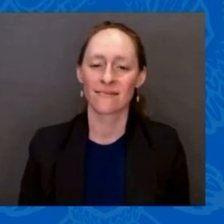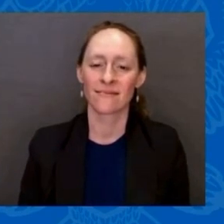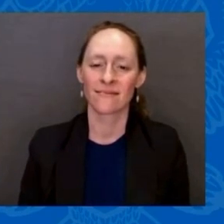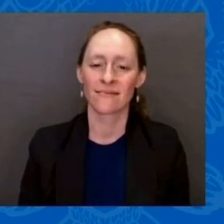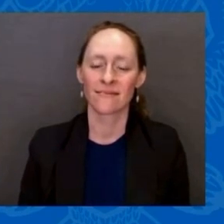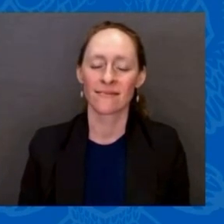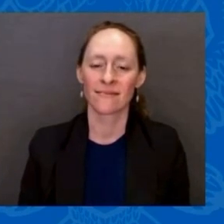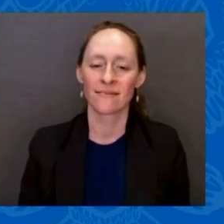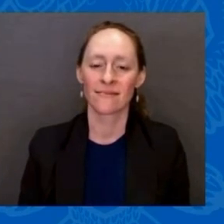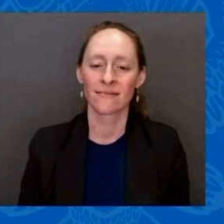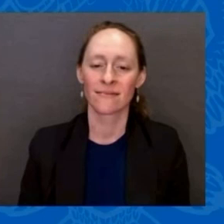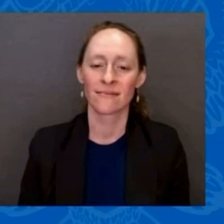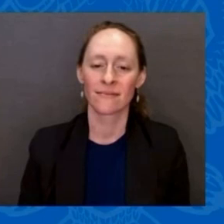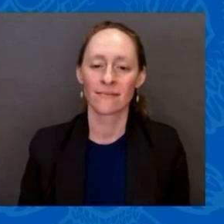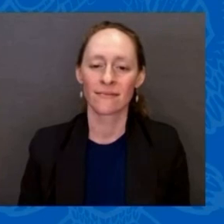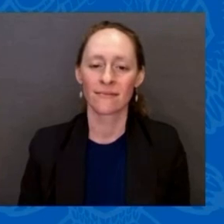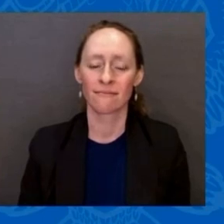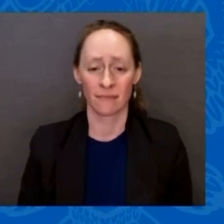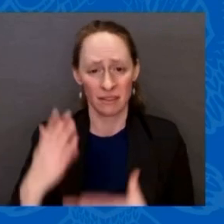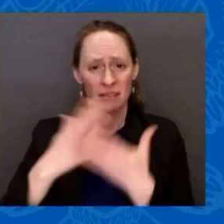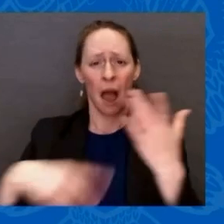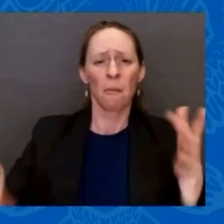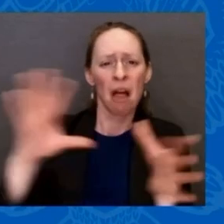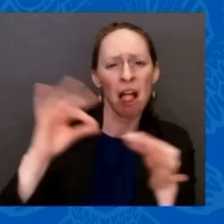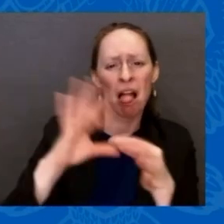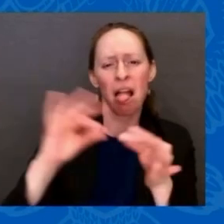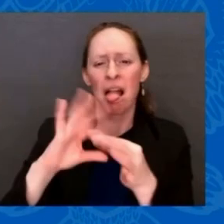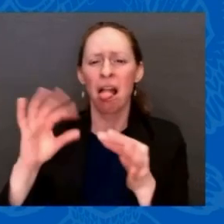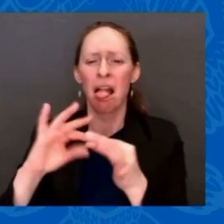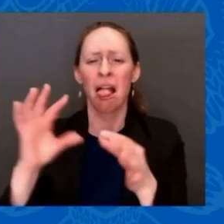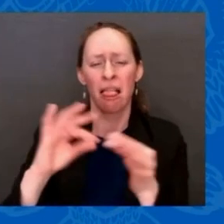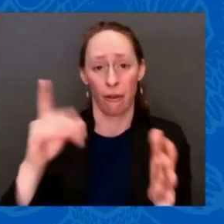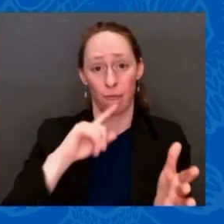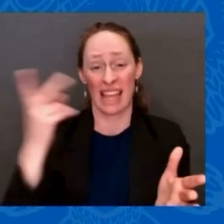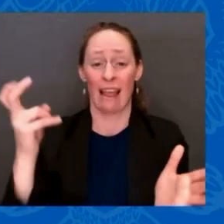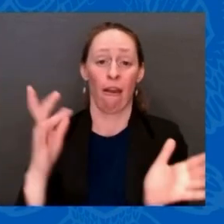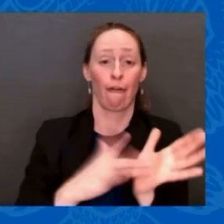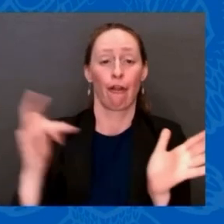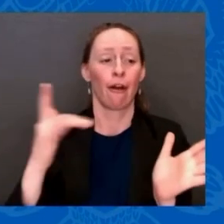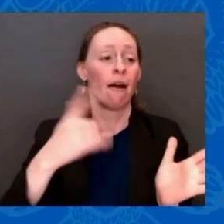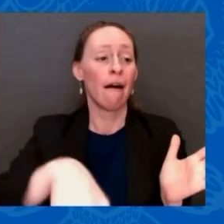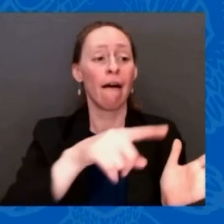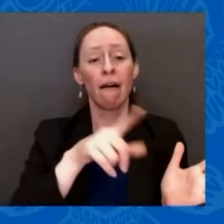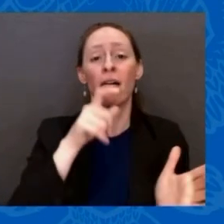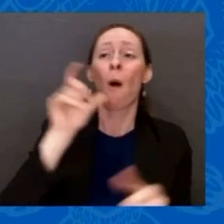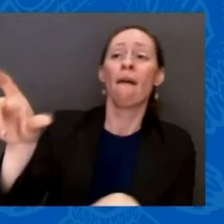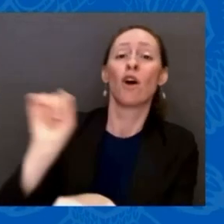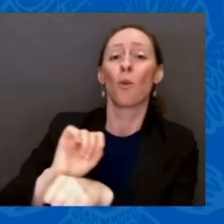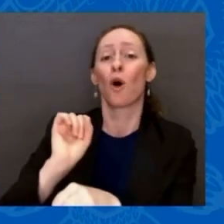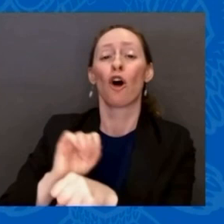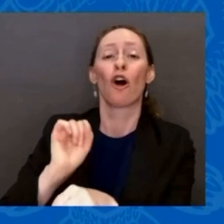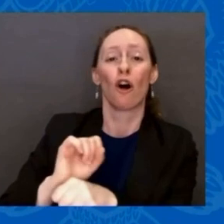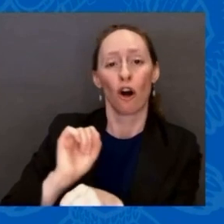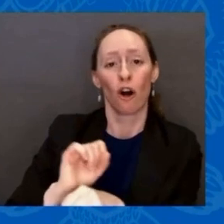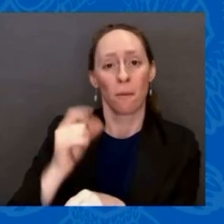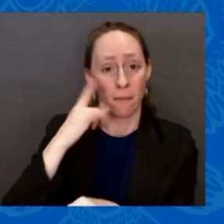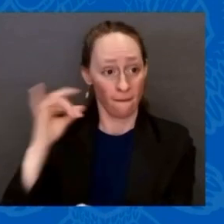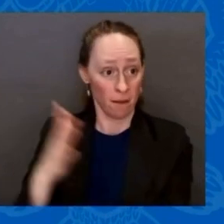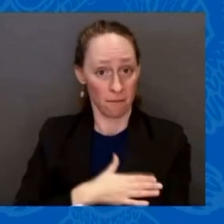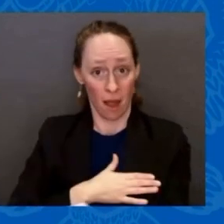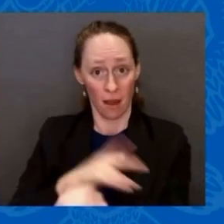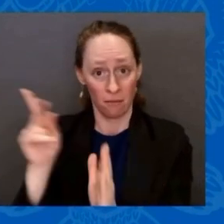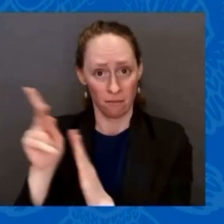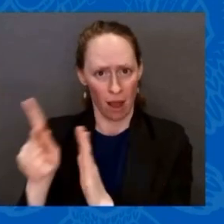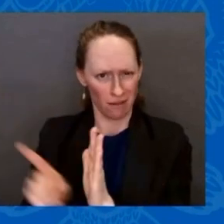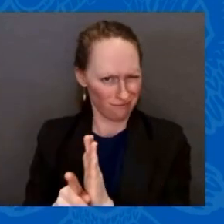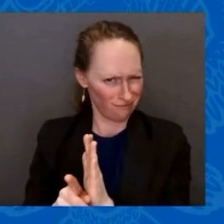not to work, people on the sidelines. Well, guess what? Every single day in 4 years before I